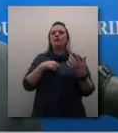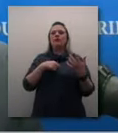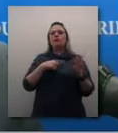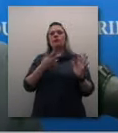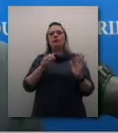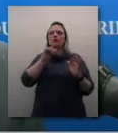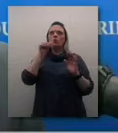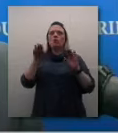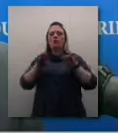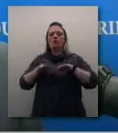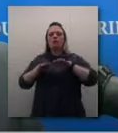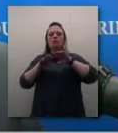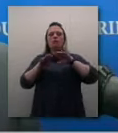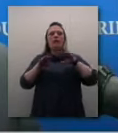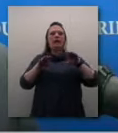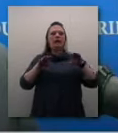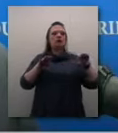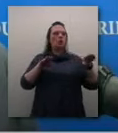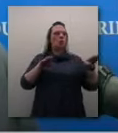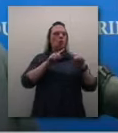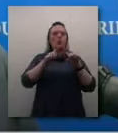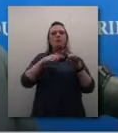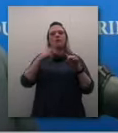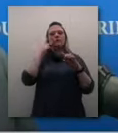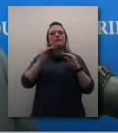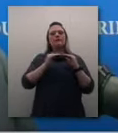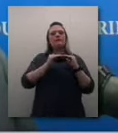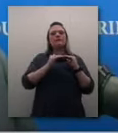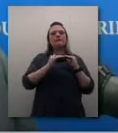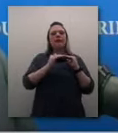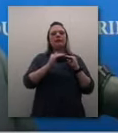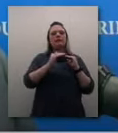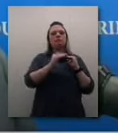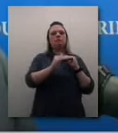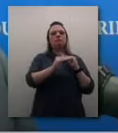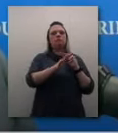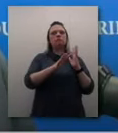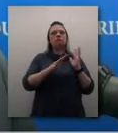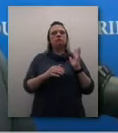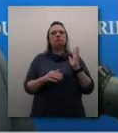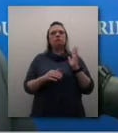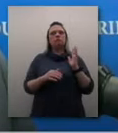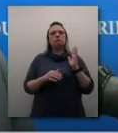not a plateauing, we're seeing a steadying of the,